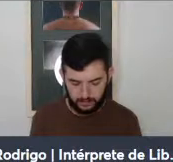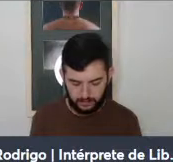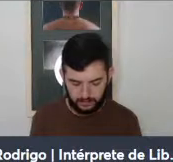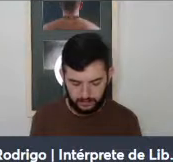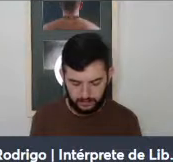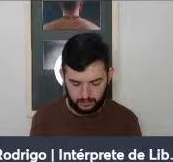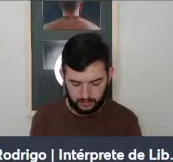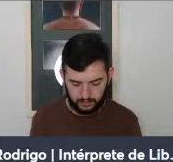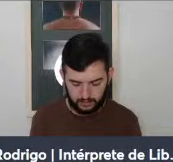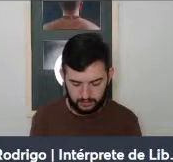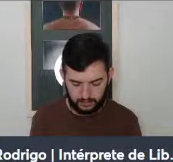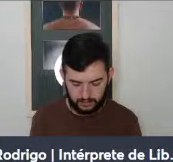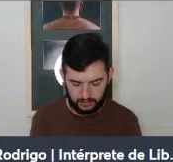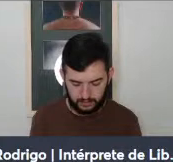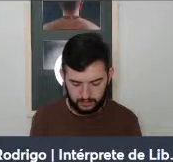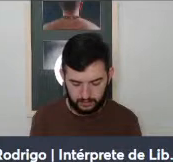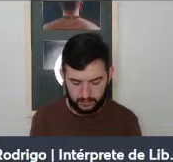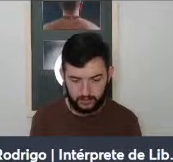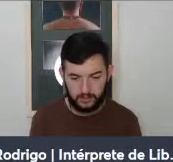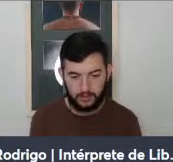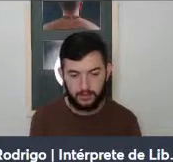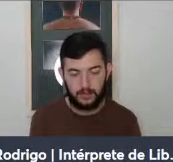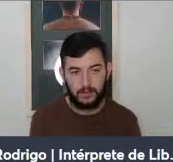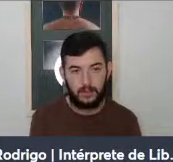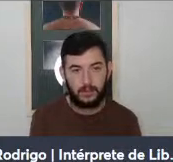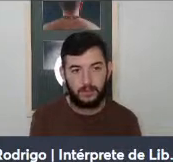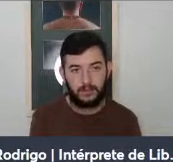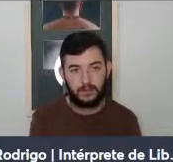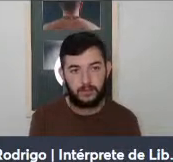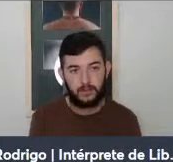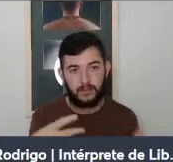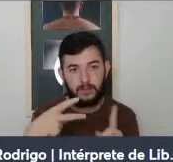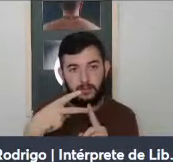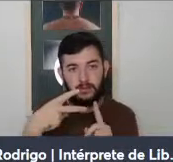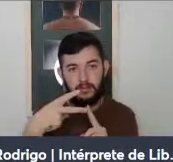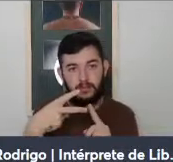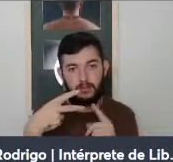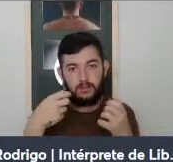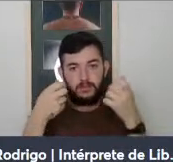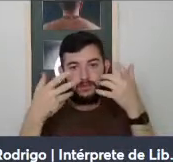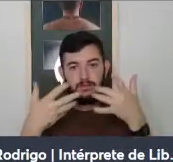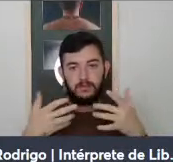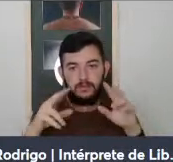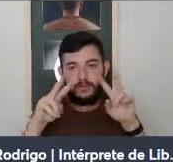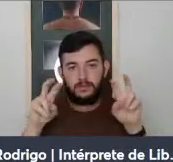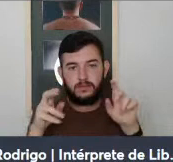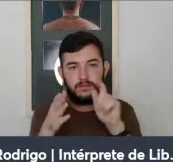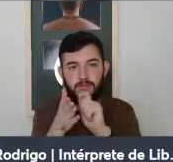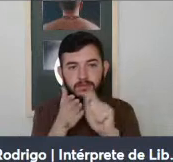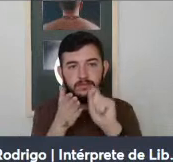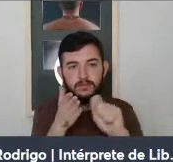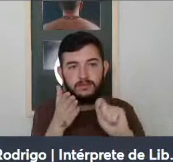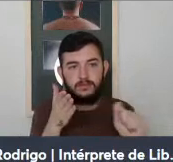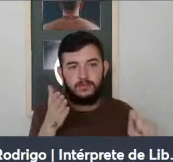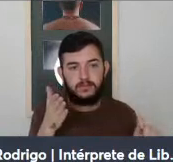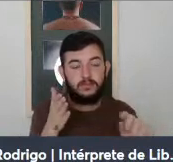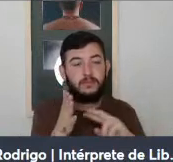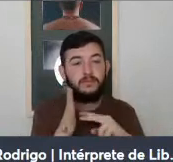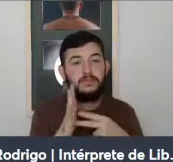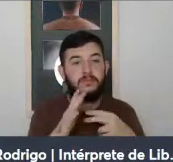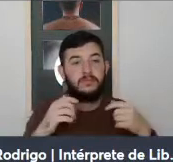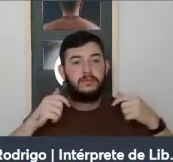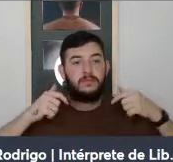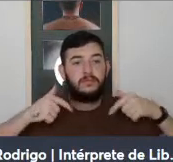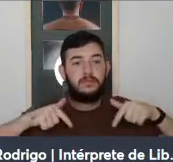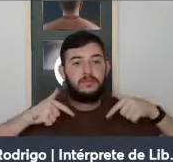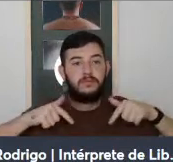another. A segunda coisa que eu gostaria de dizer sobre escrita é que escrita é trabalho. É